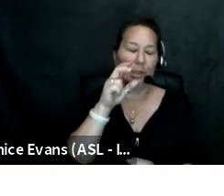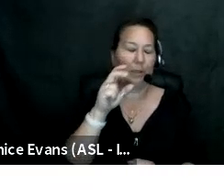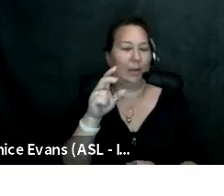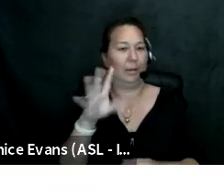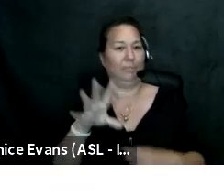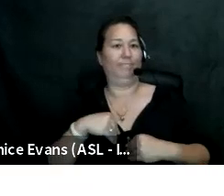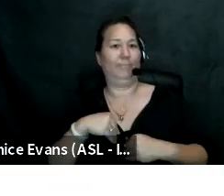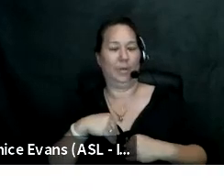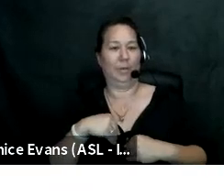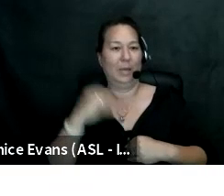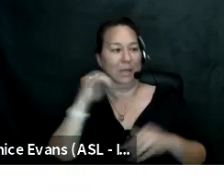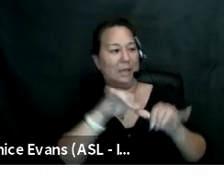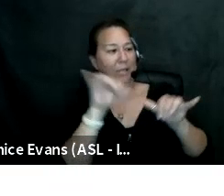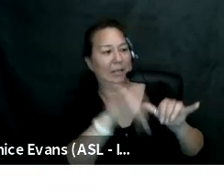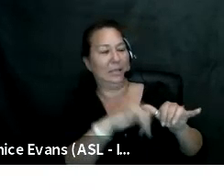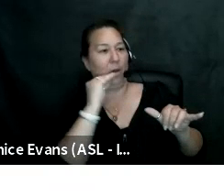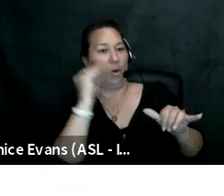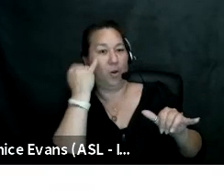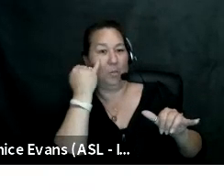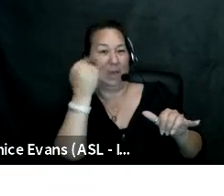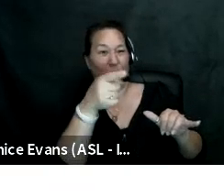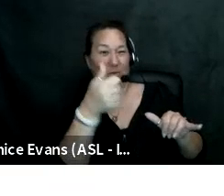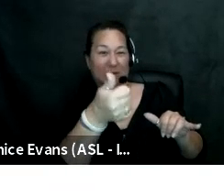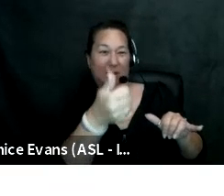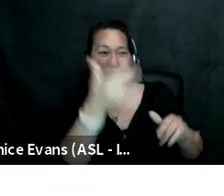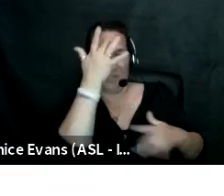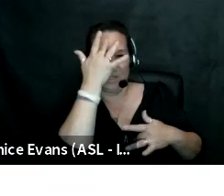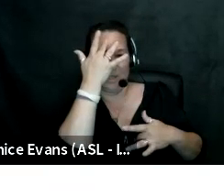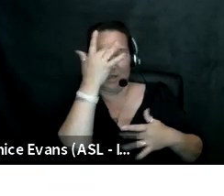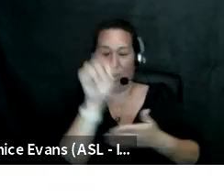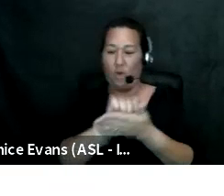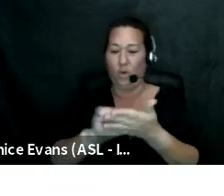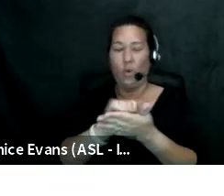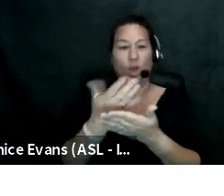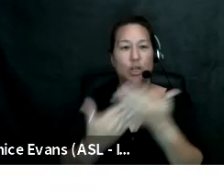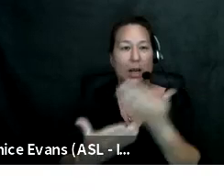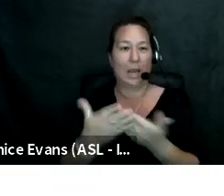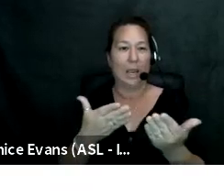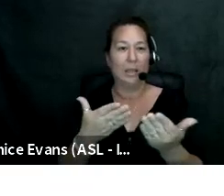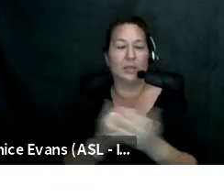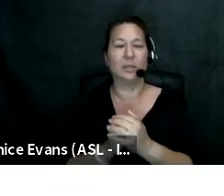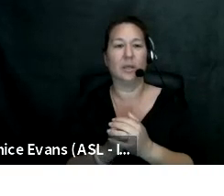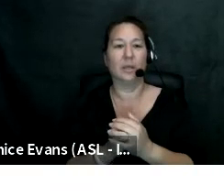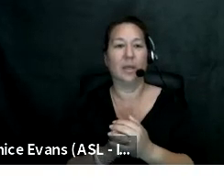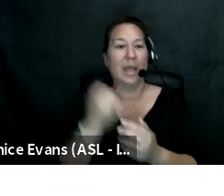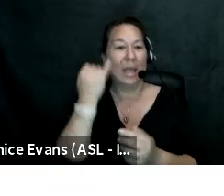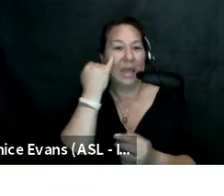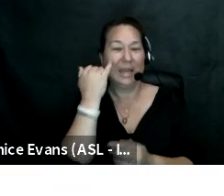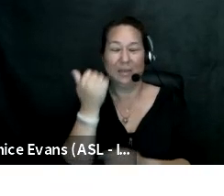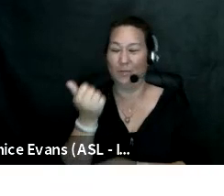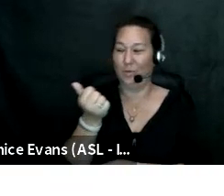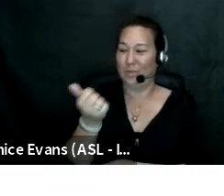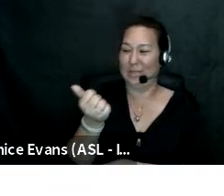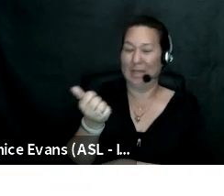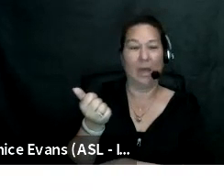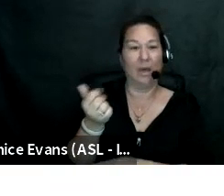sick, washing your hands, and if you are a caregiver or a parent of someone who